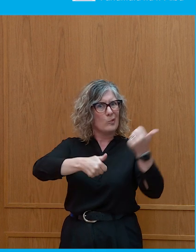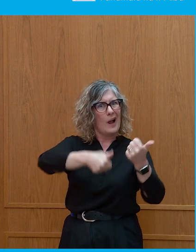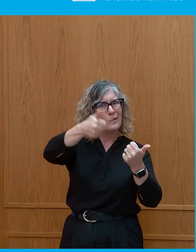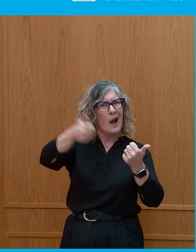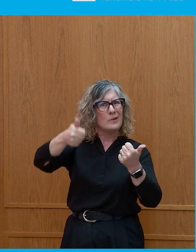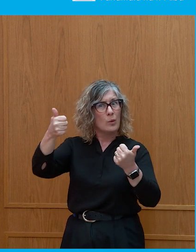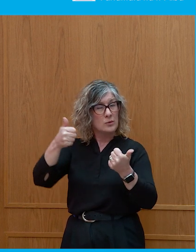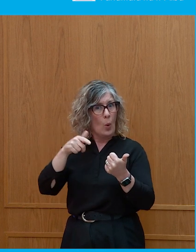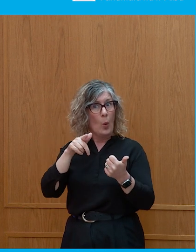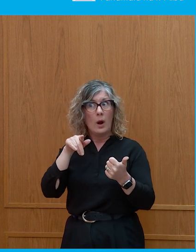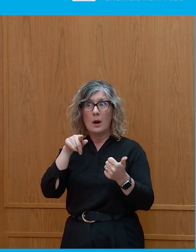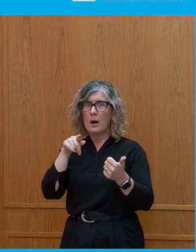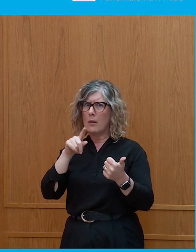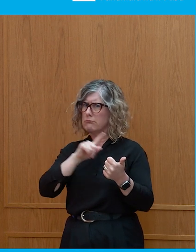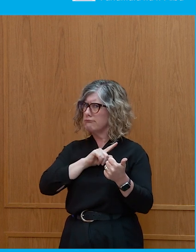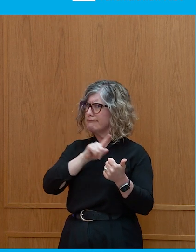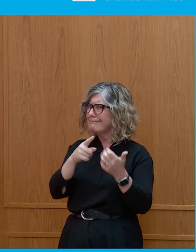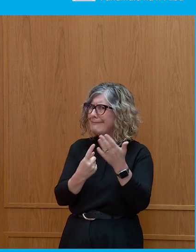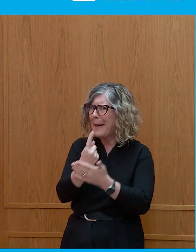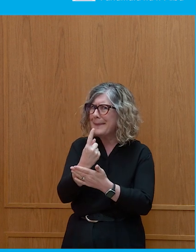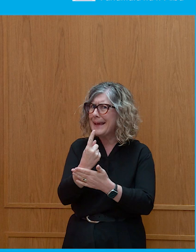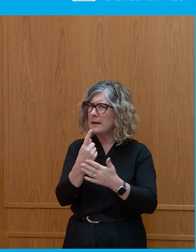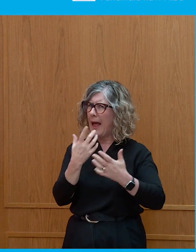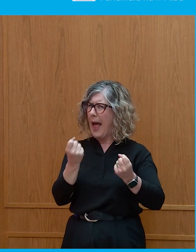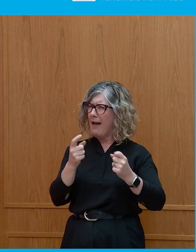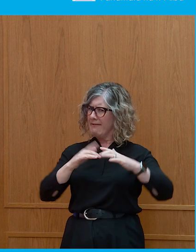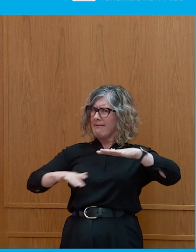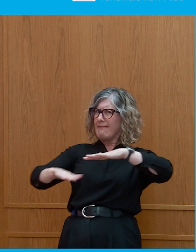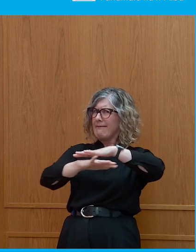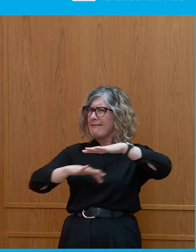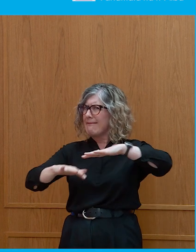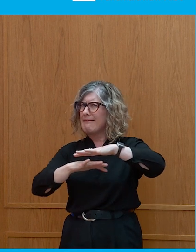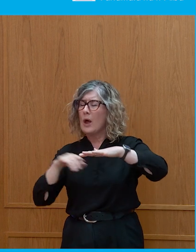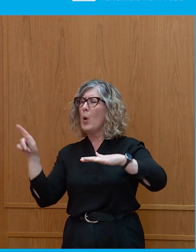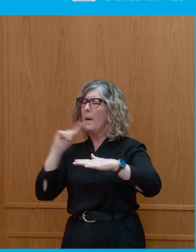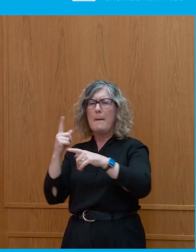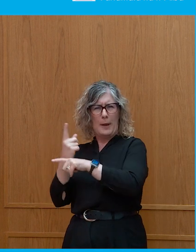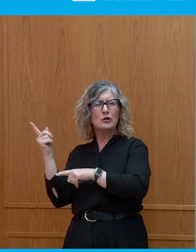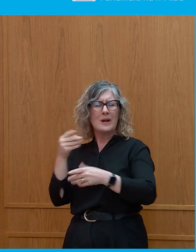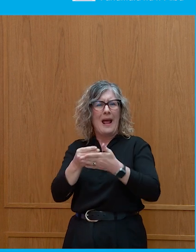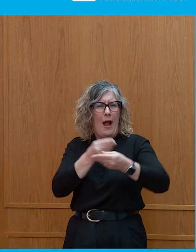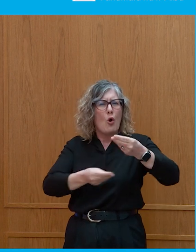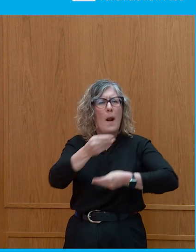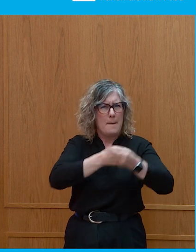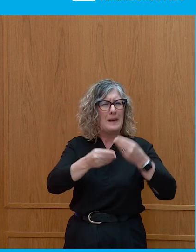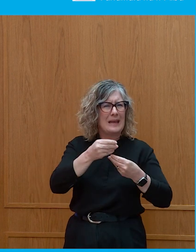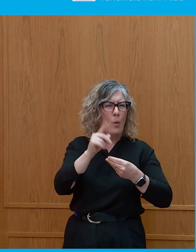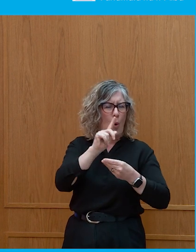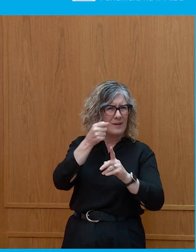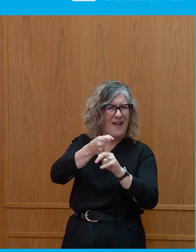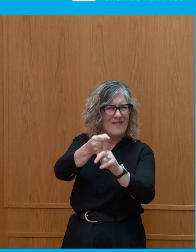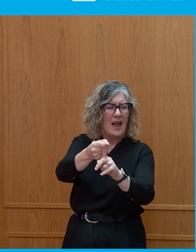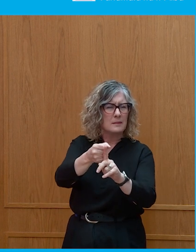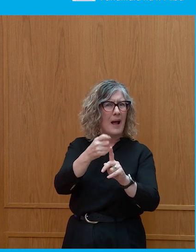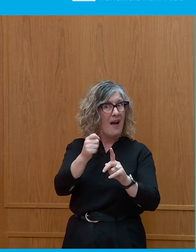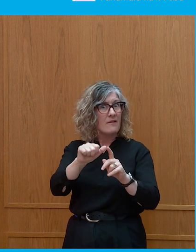is there something underlying? I mean, you've pointed to the economy and the subsequent effect of that. And was there any way that a government